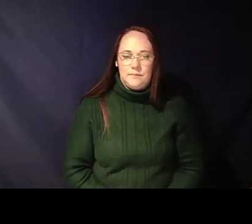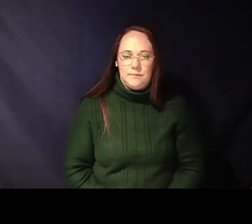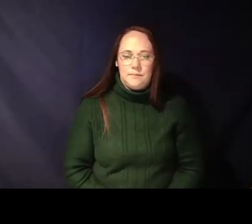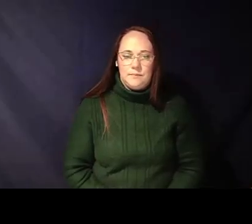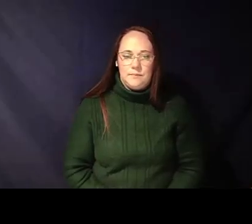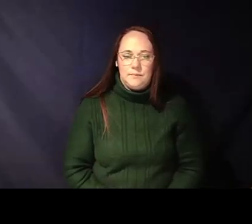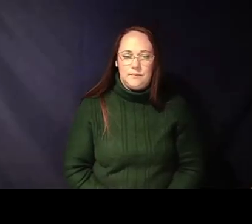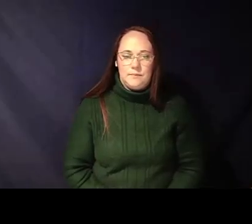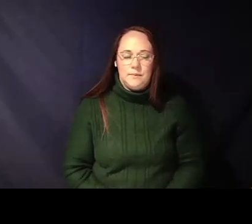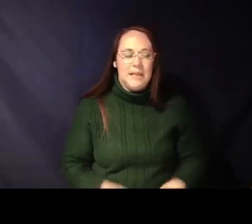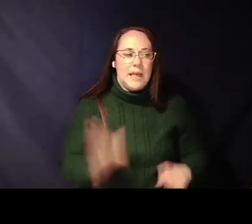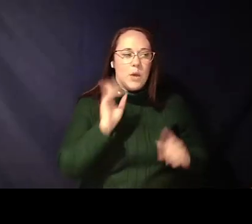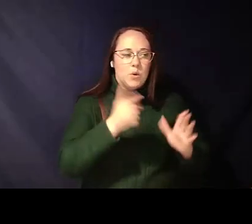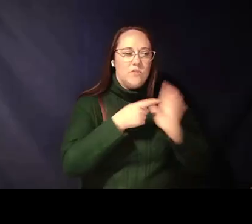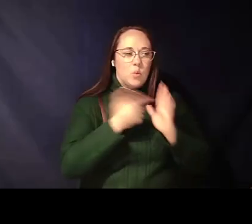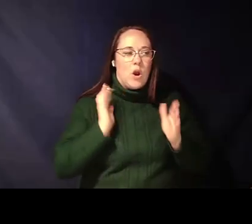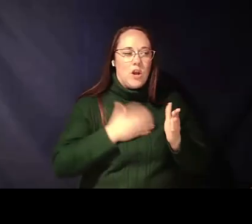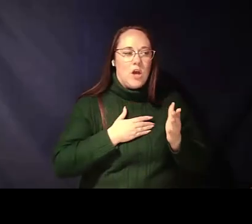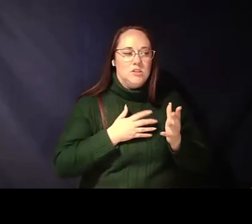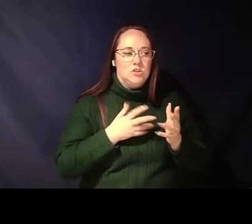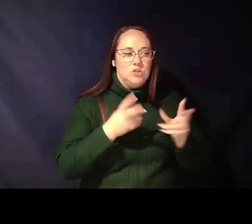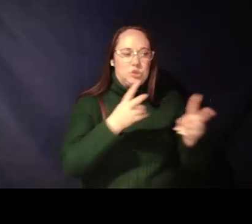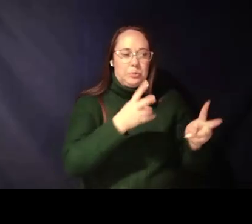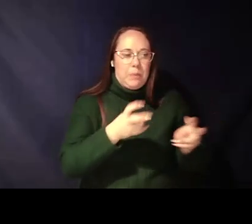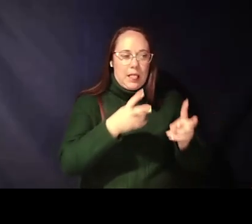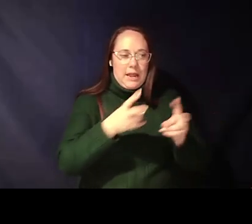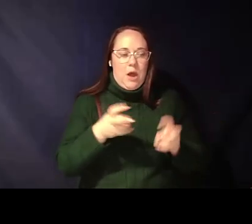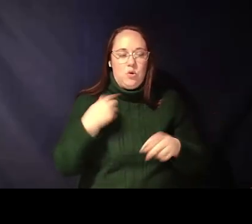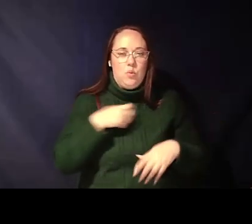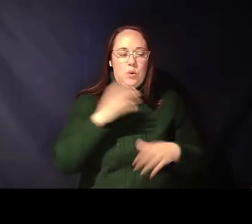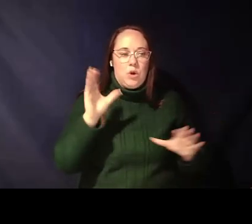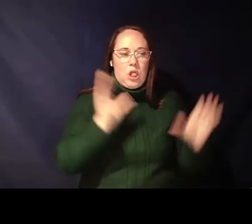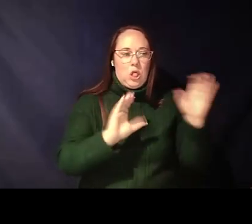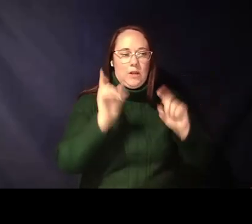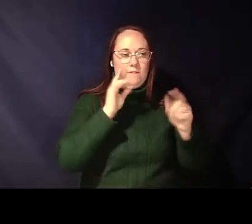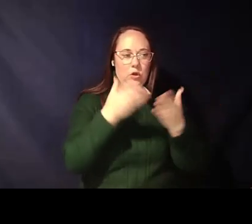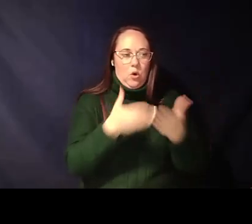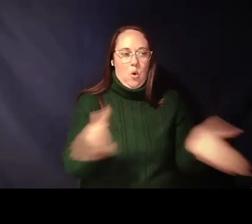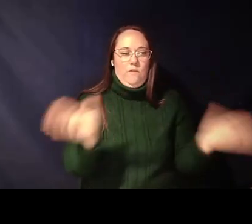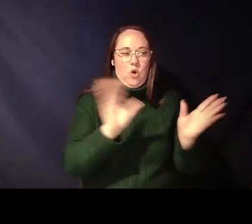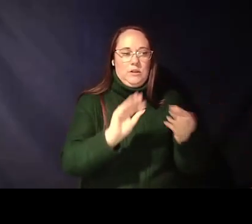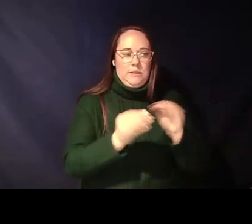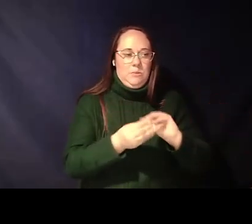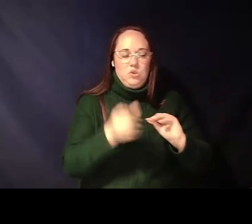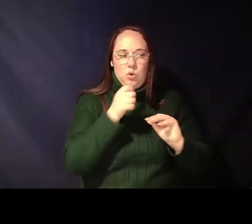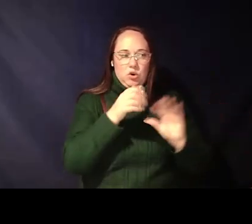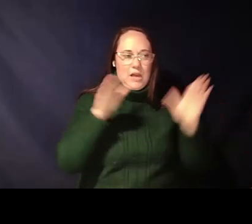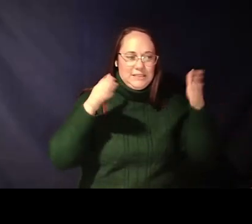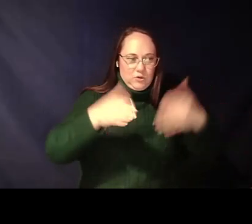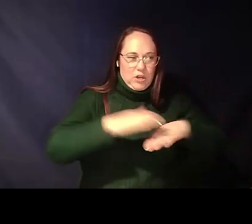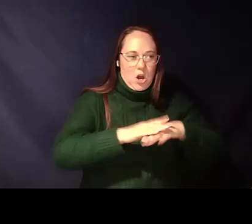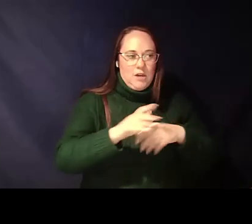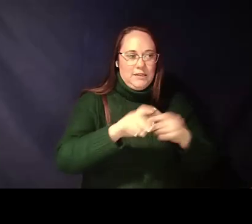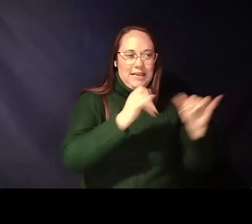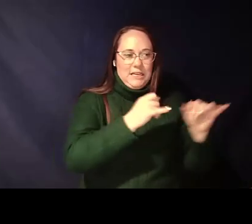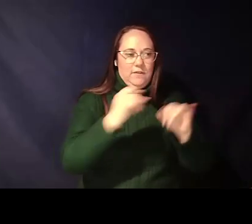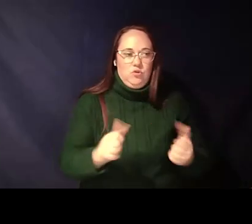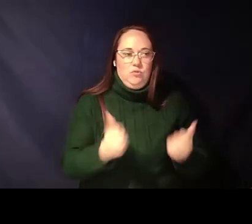It would have required us pulling it out. We were looking at overall numbers, so we were not zeroing in on individual providers in the